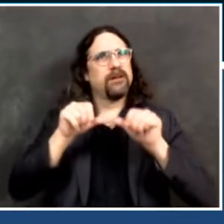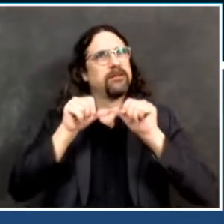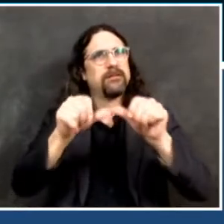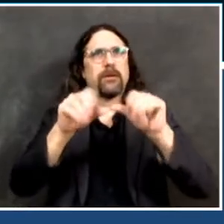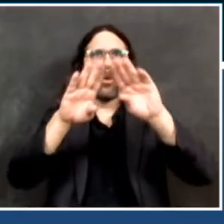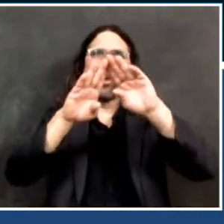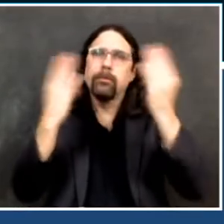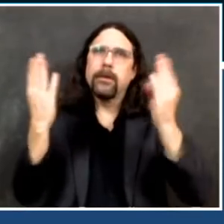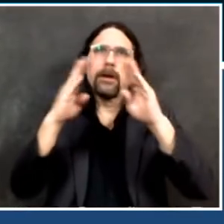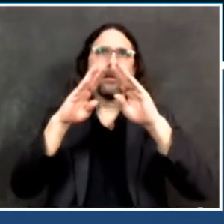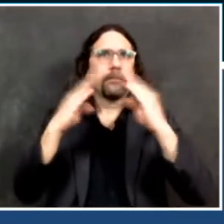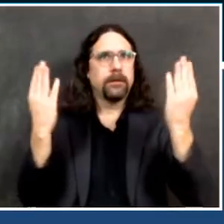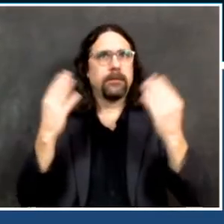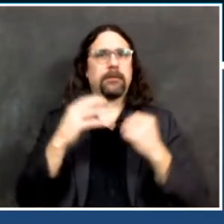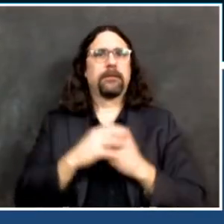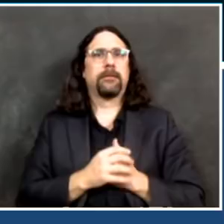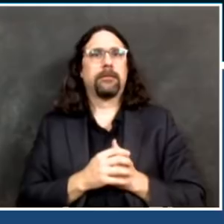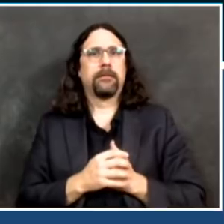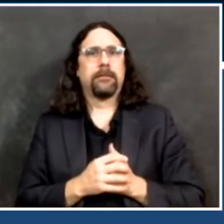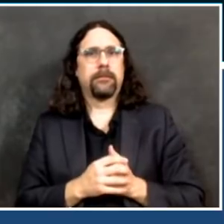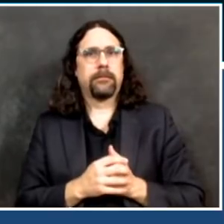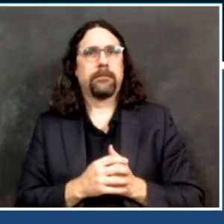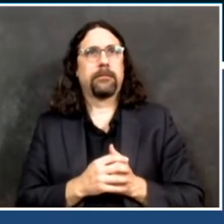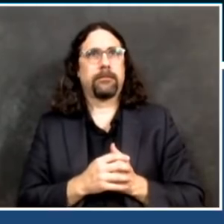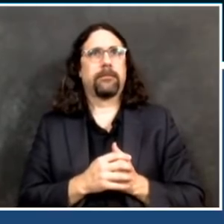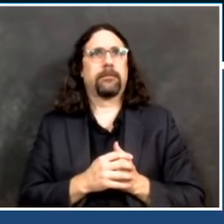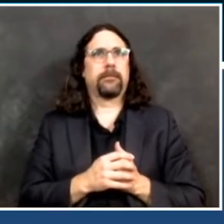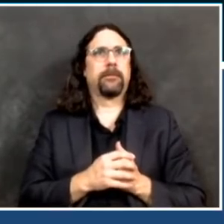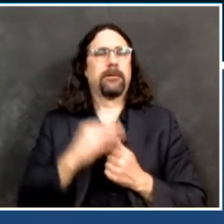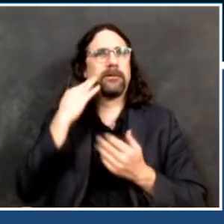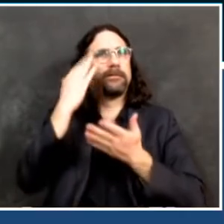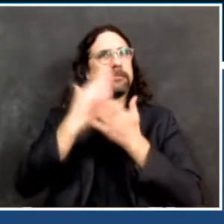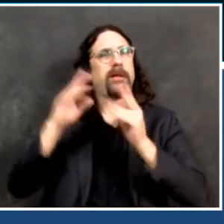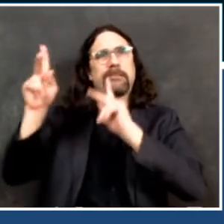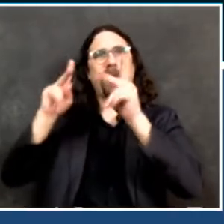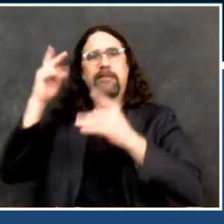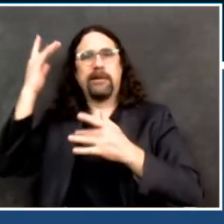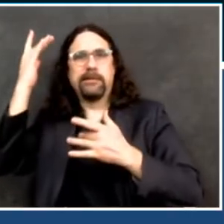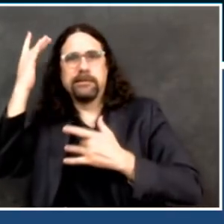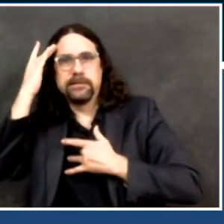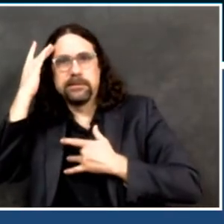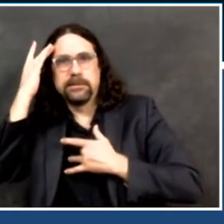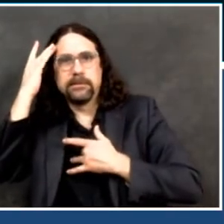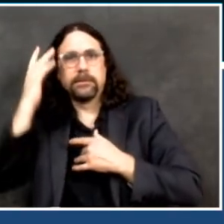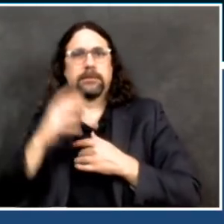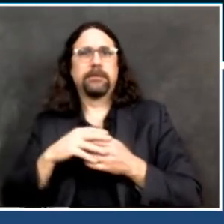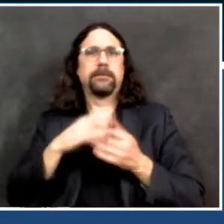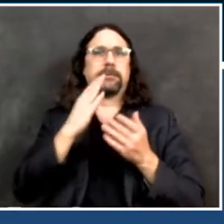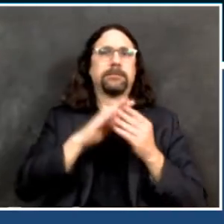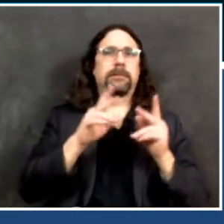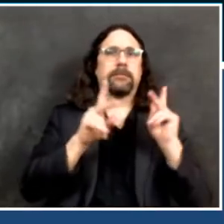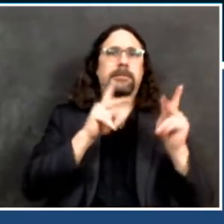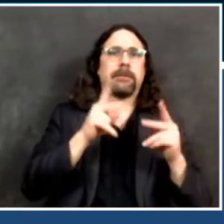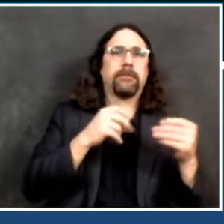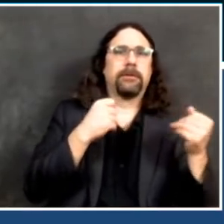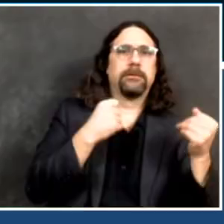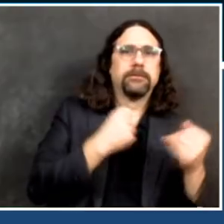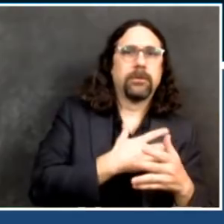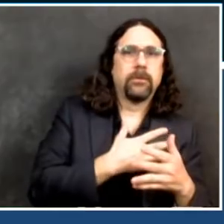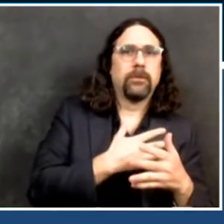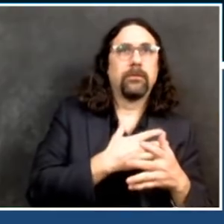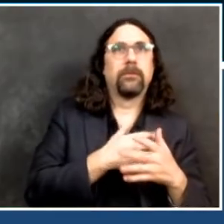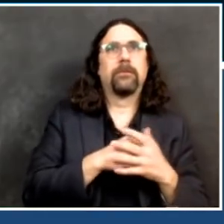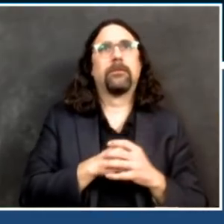are connecting these grocery stores with our small business services to give them wraparound service and connect those